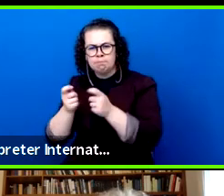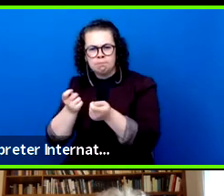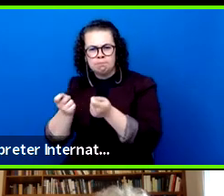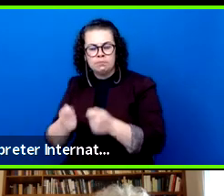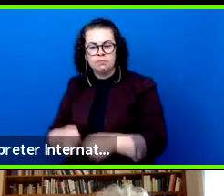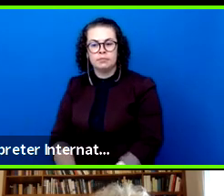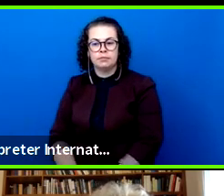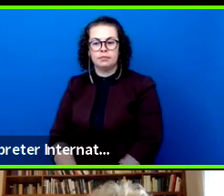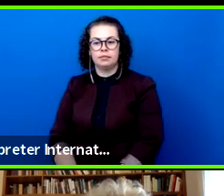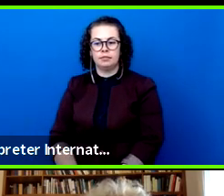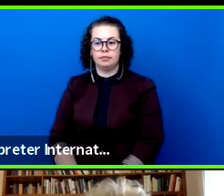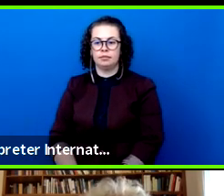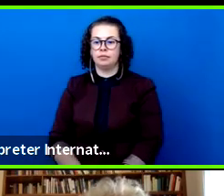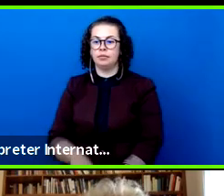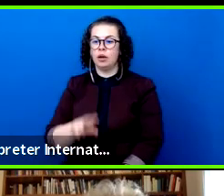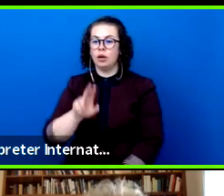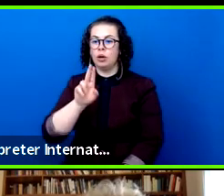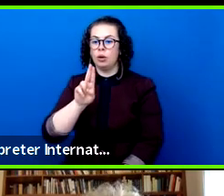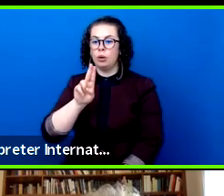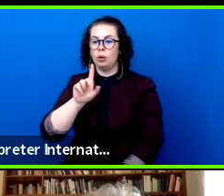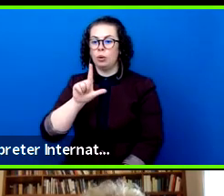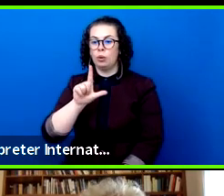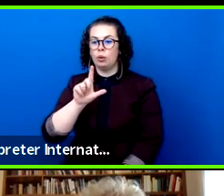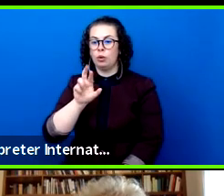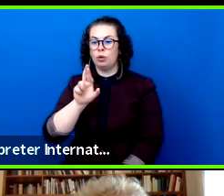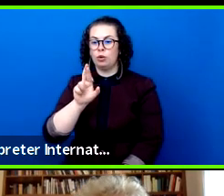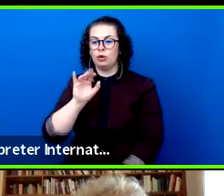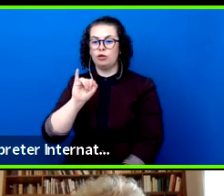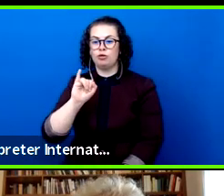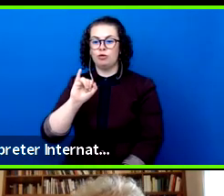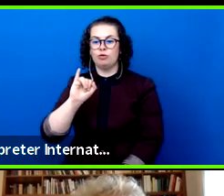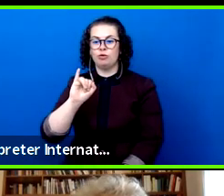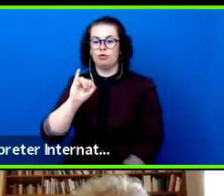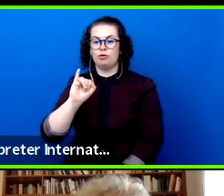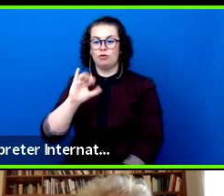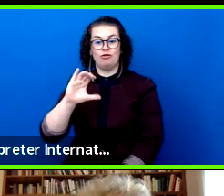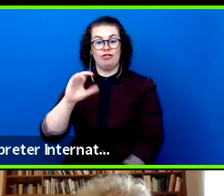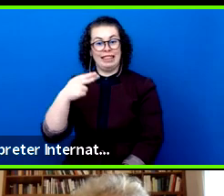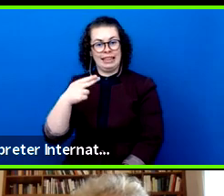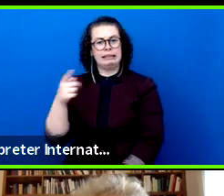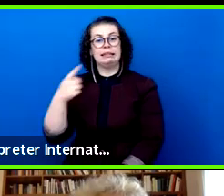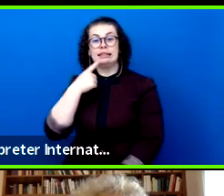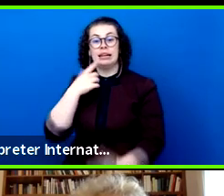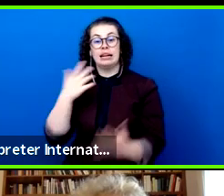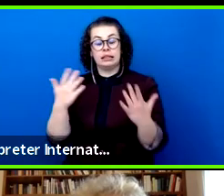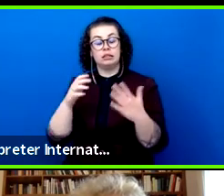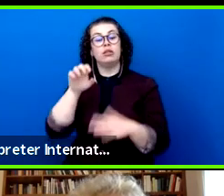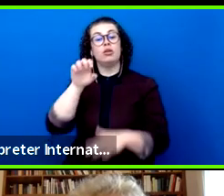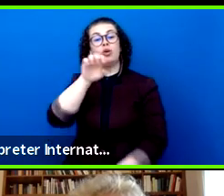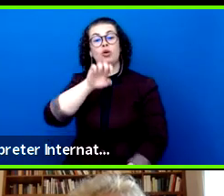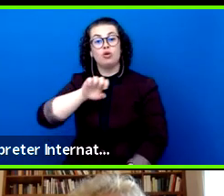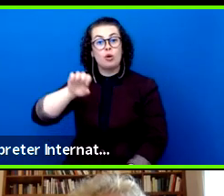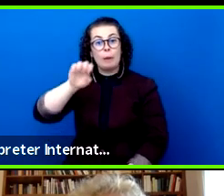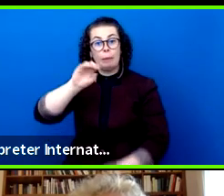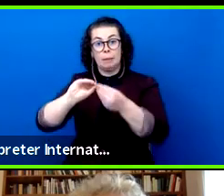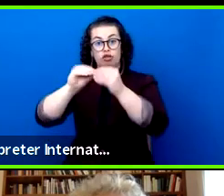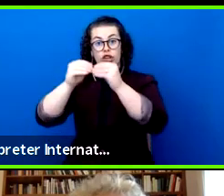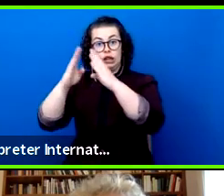So Ulrike Kühner puts this down. The European production house sounds a great